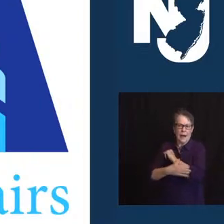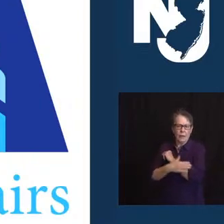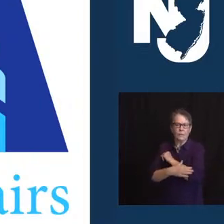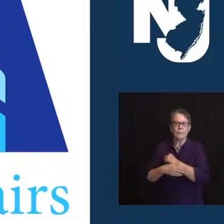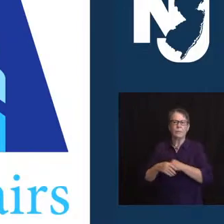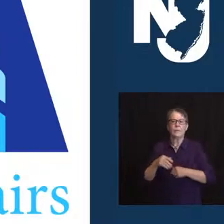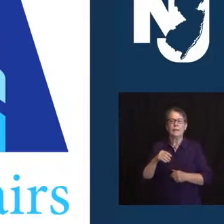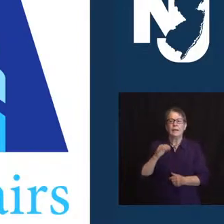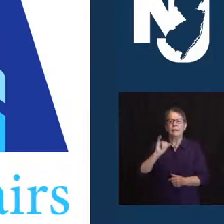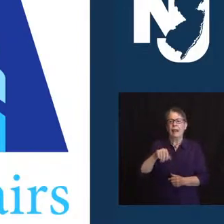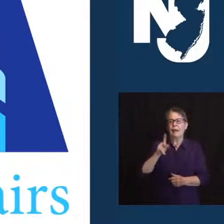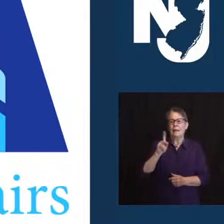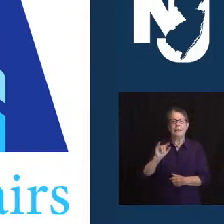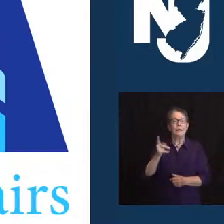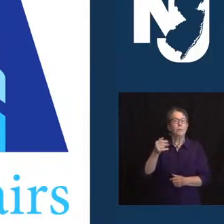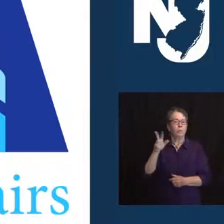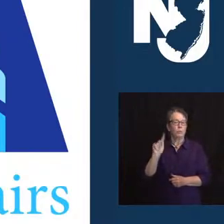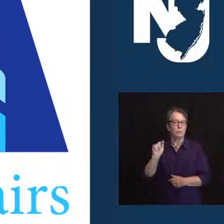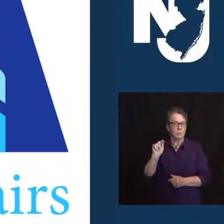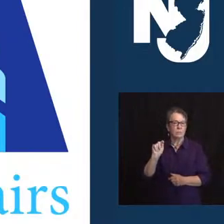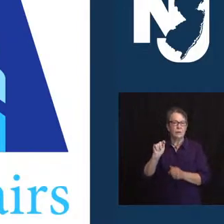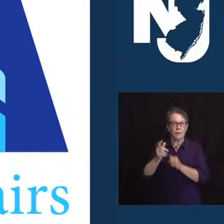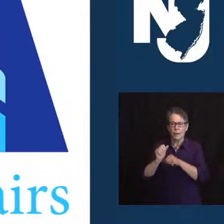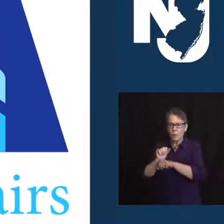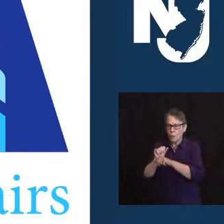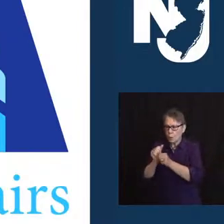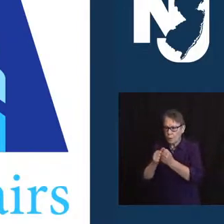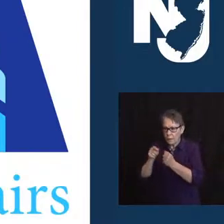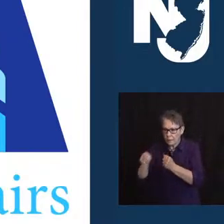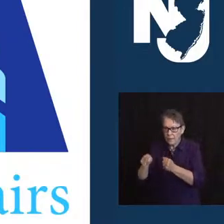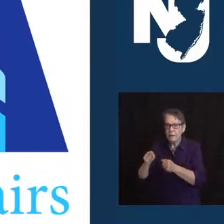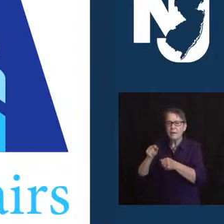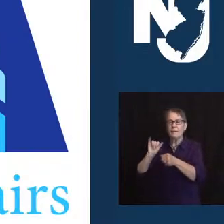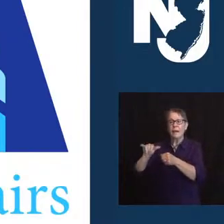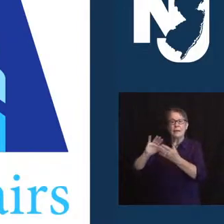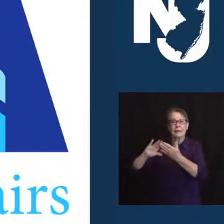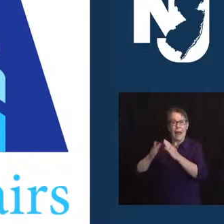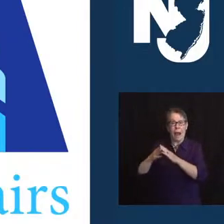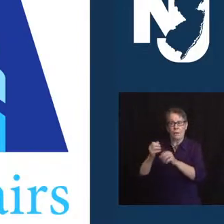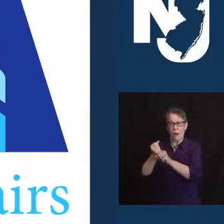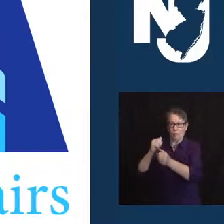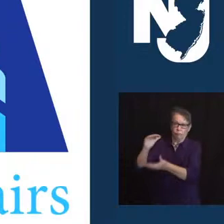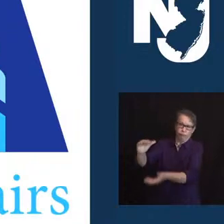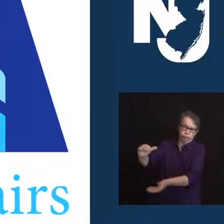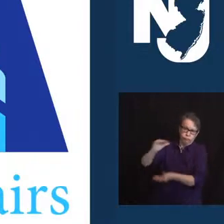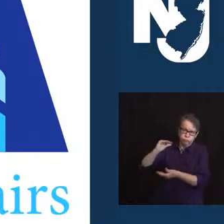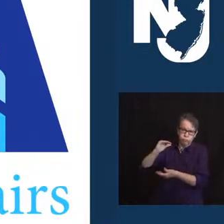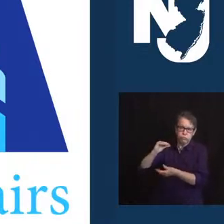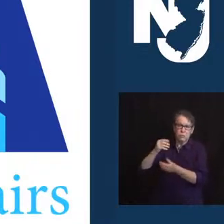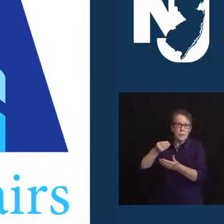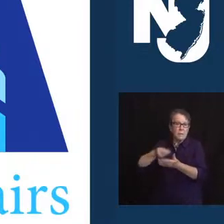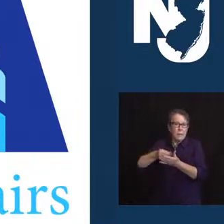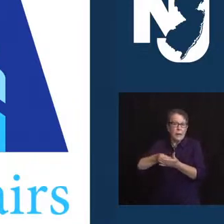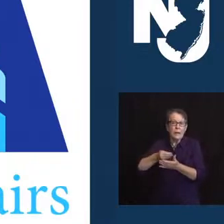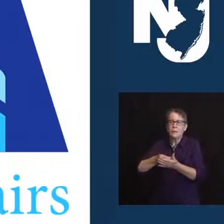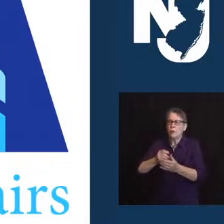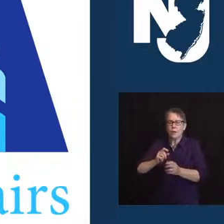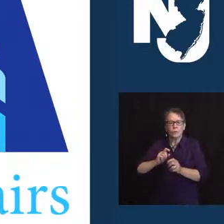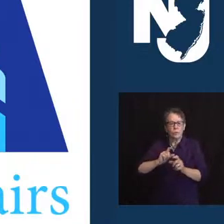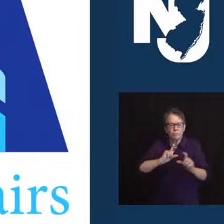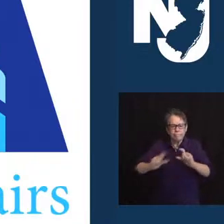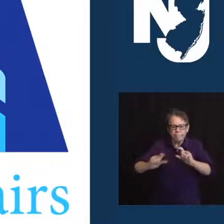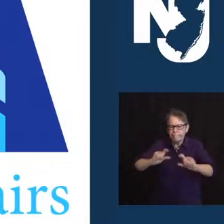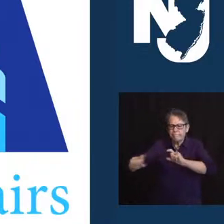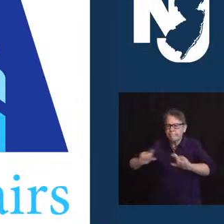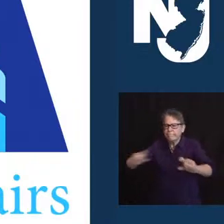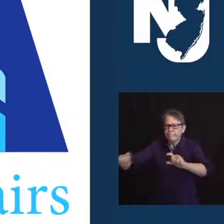grant that it has put toward downtown-wide improvement projects and direct grants to 48 small businesses,